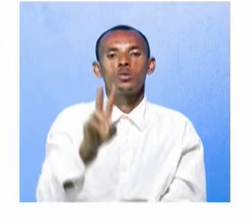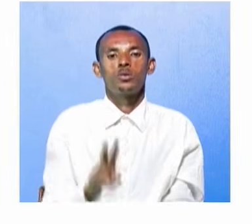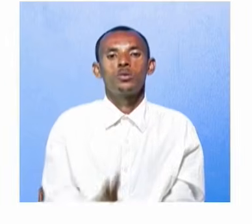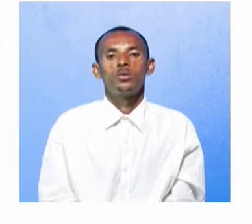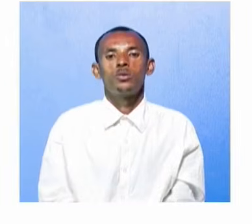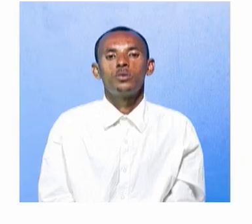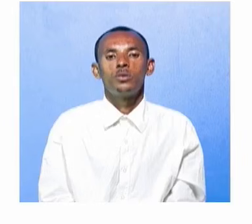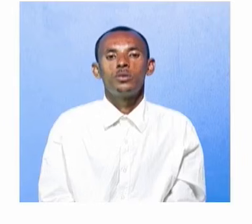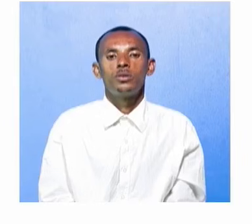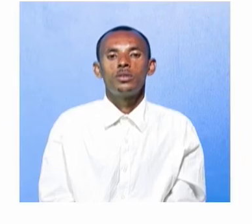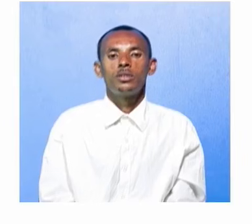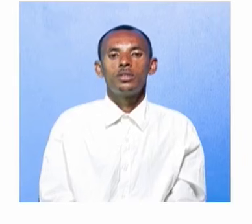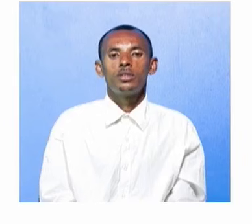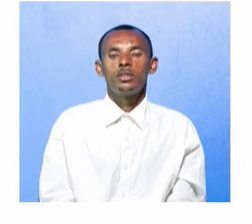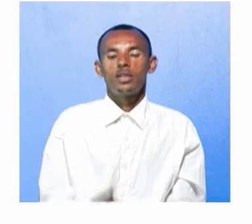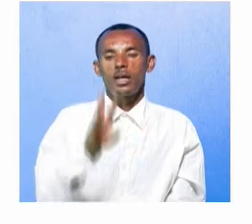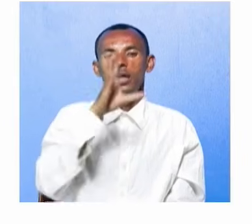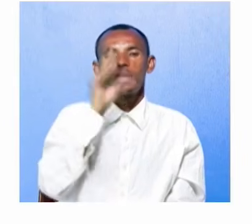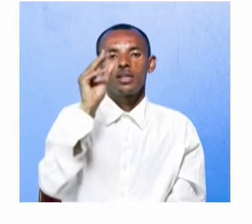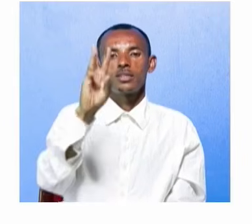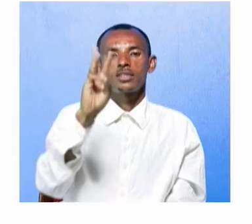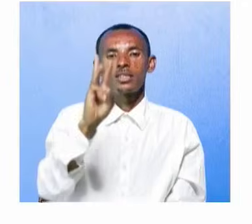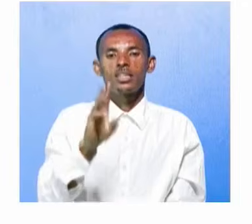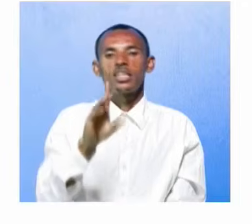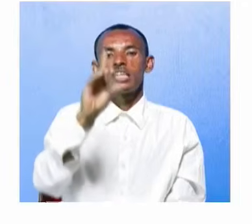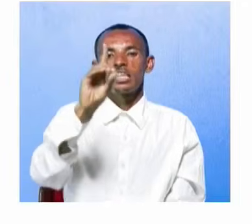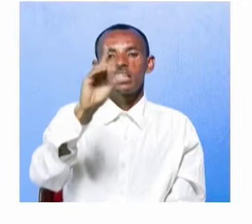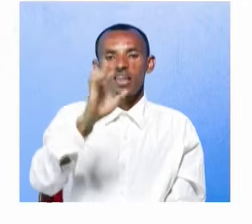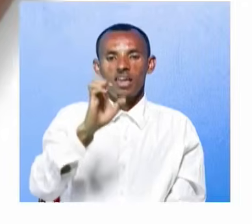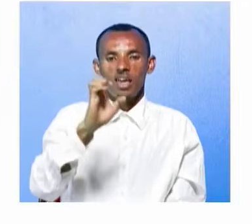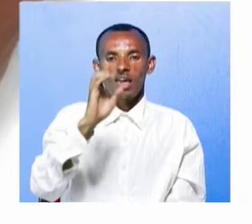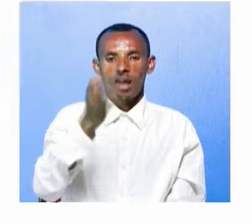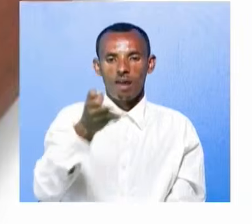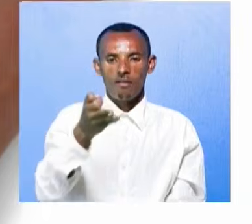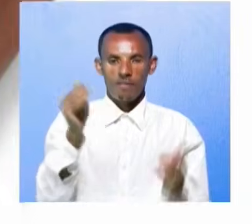is, say, 6. Triangle DEF is